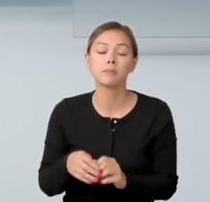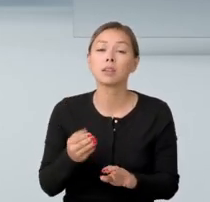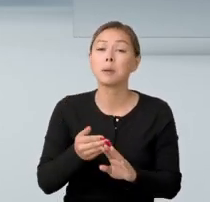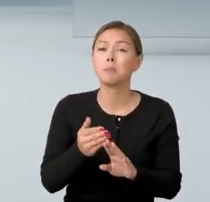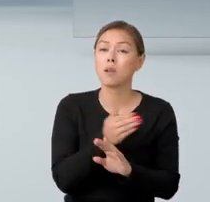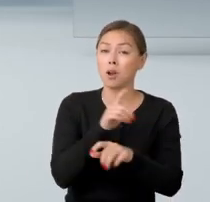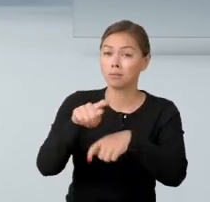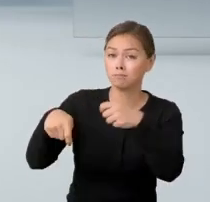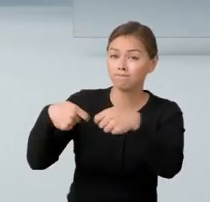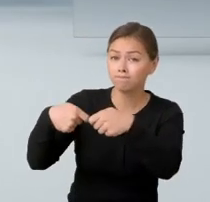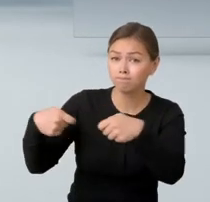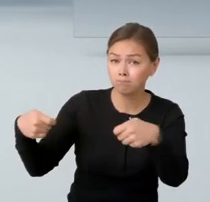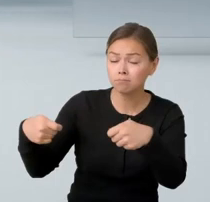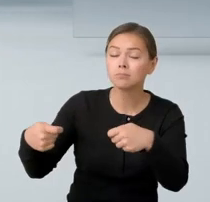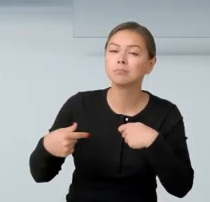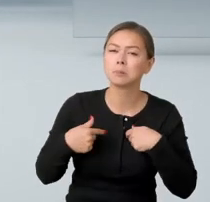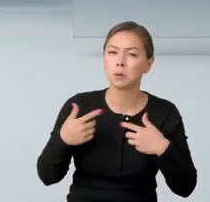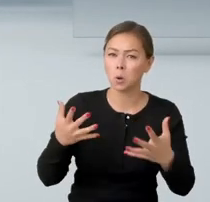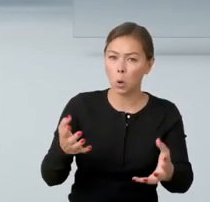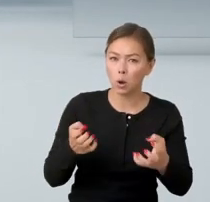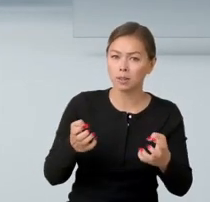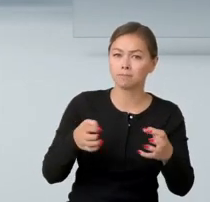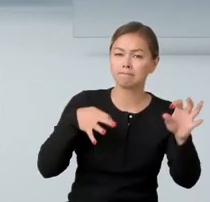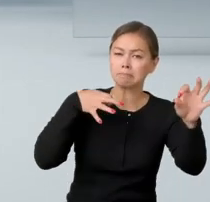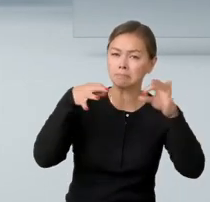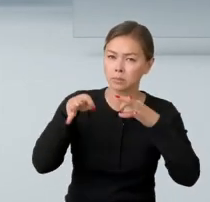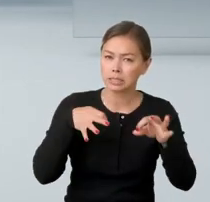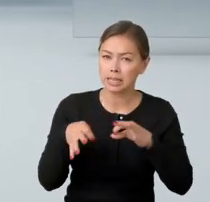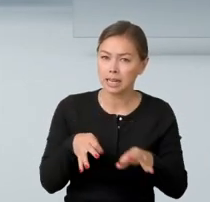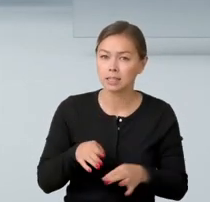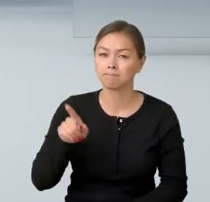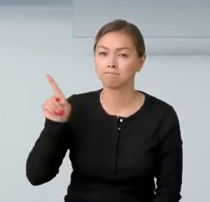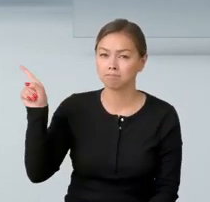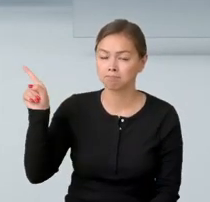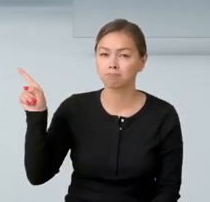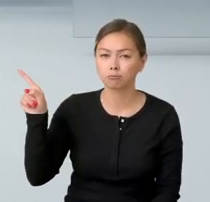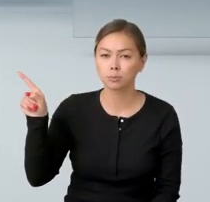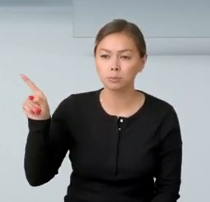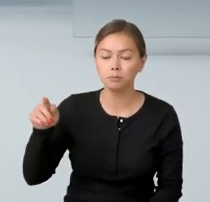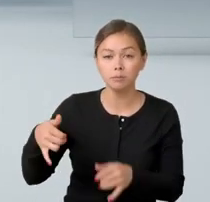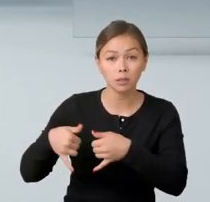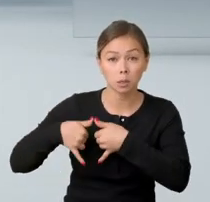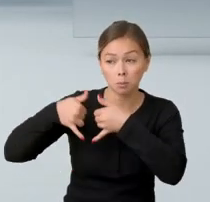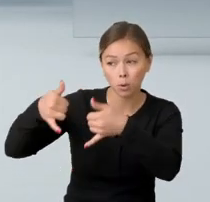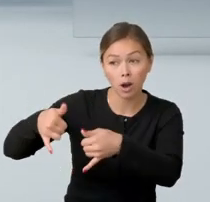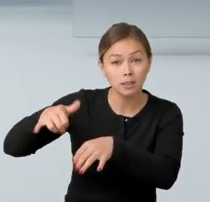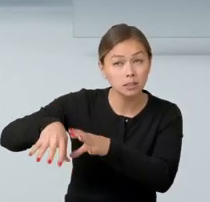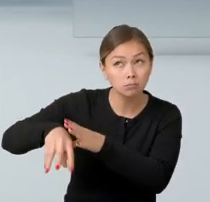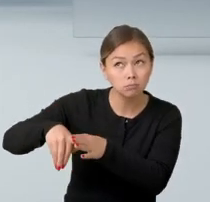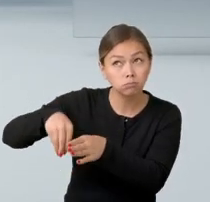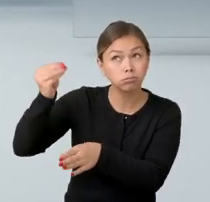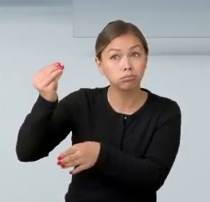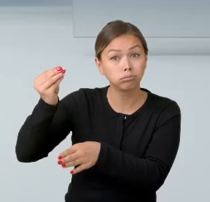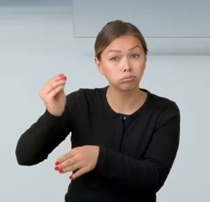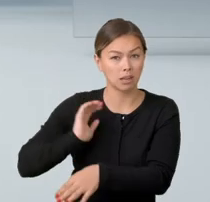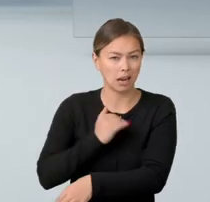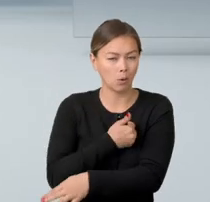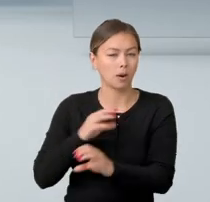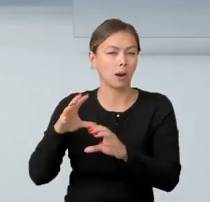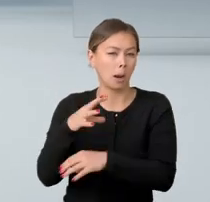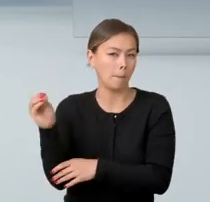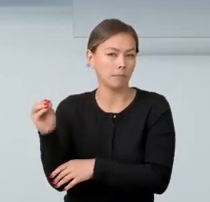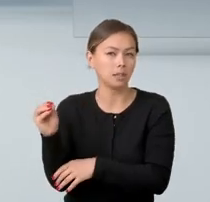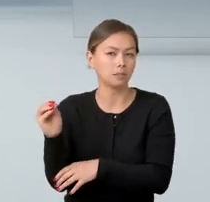processes and before saying goodbye I would like to share with you the price